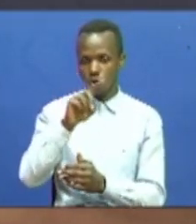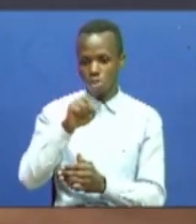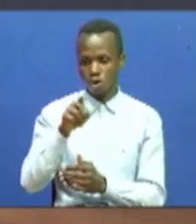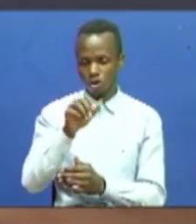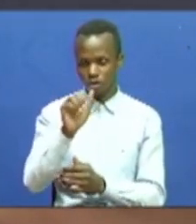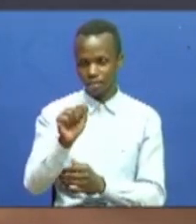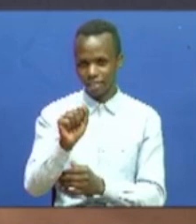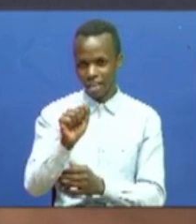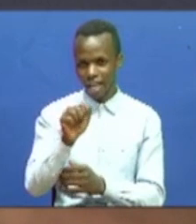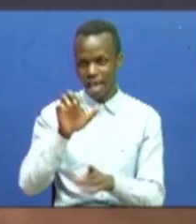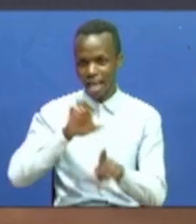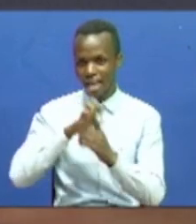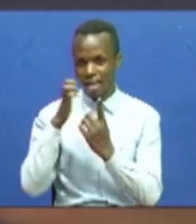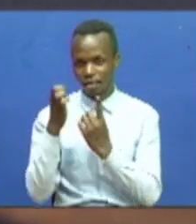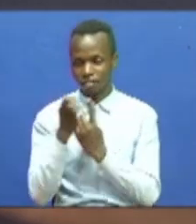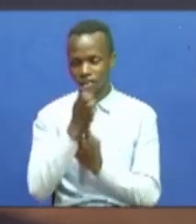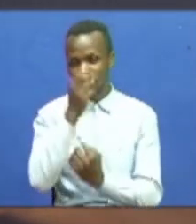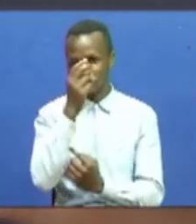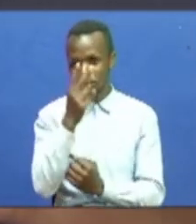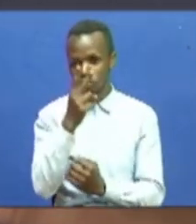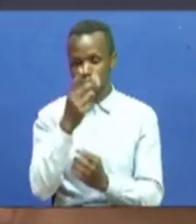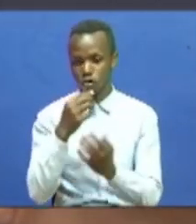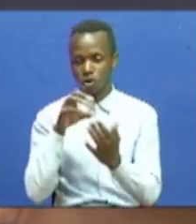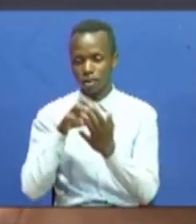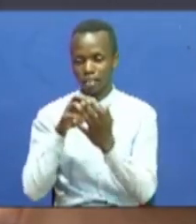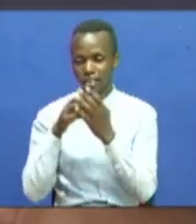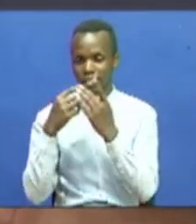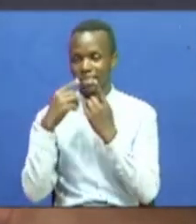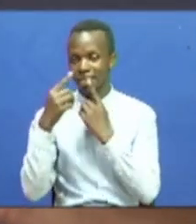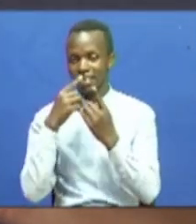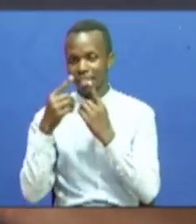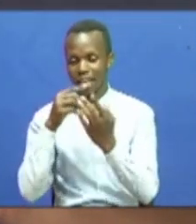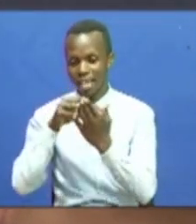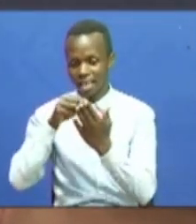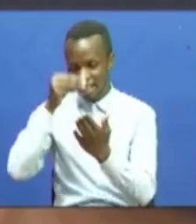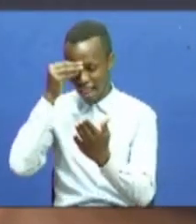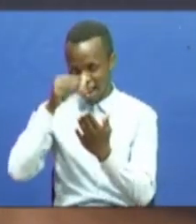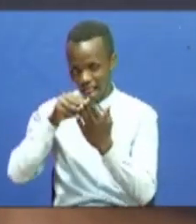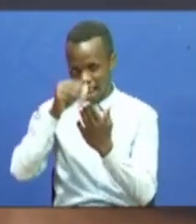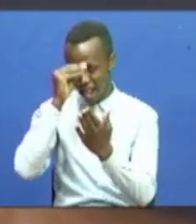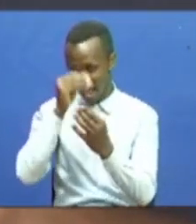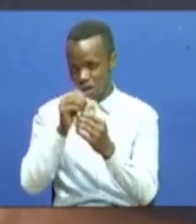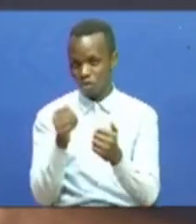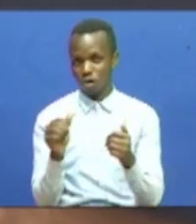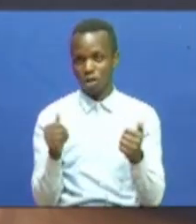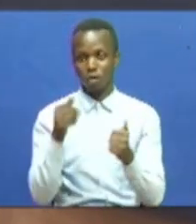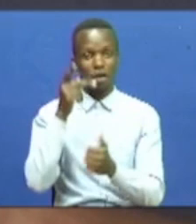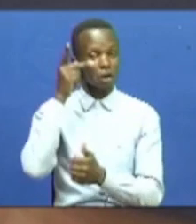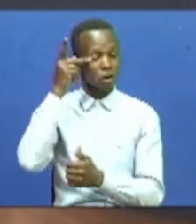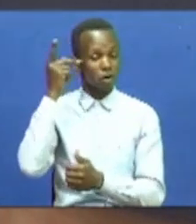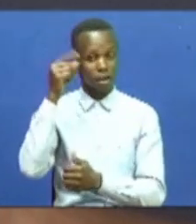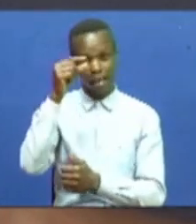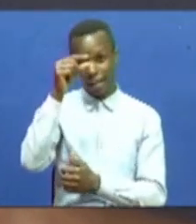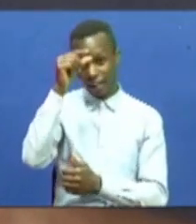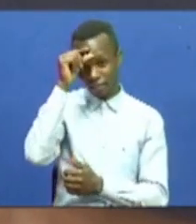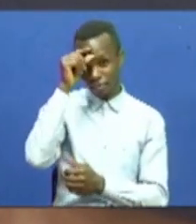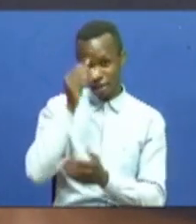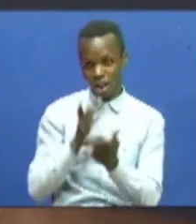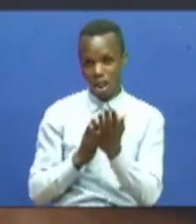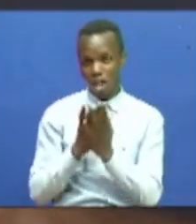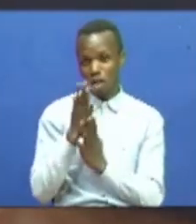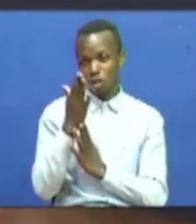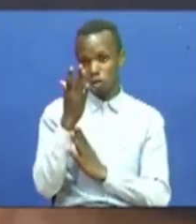one of another topic that has been discussed and has been studied properly by the Korea government through